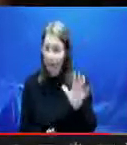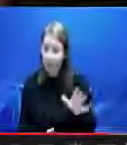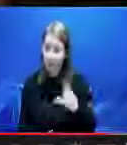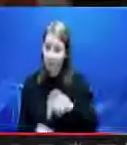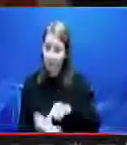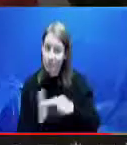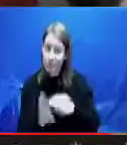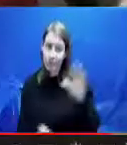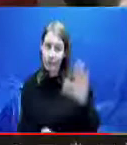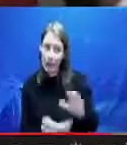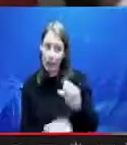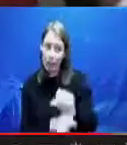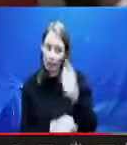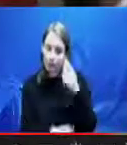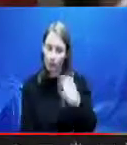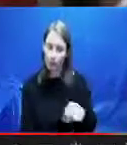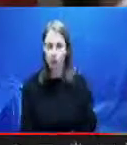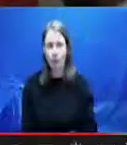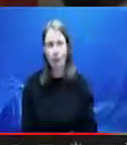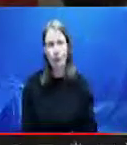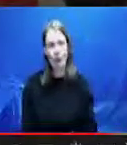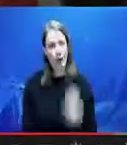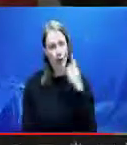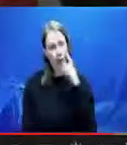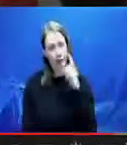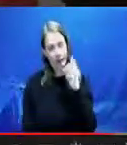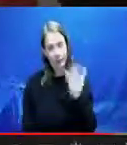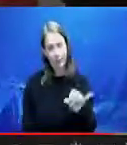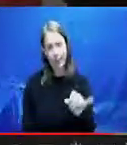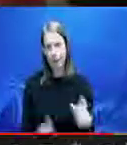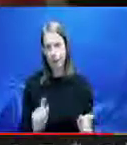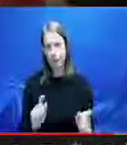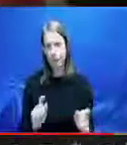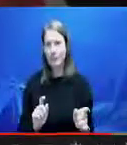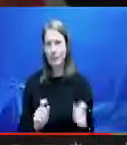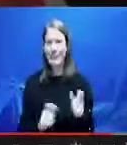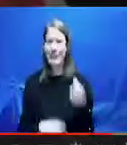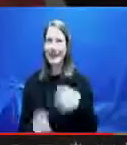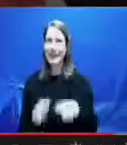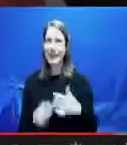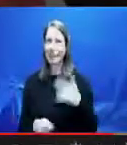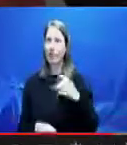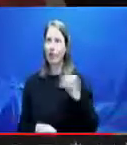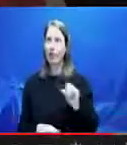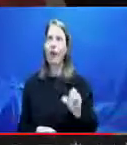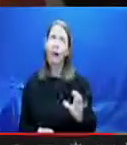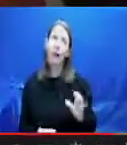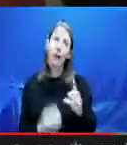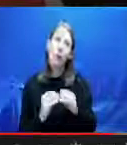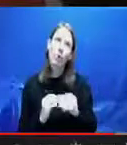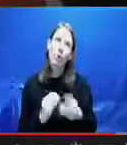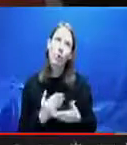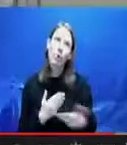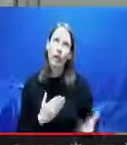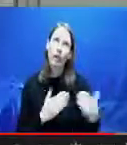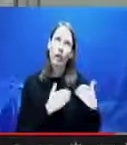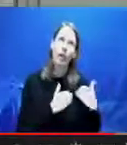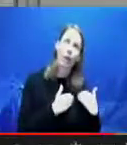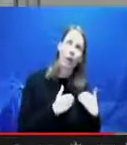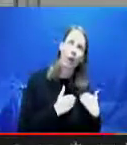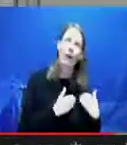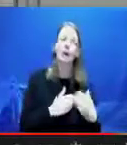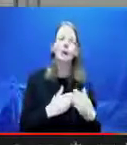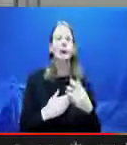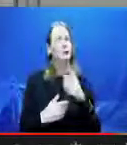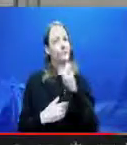it actually changes from being a new burden to actually being, wow, this could actually make sense.